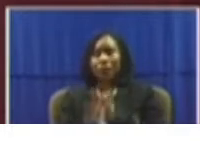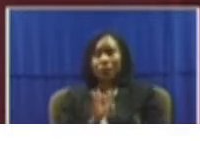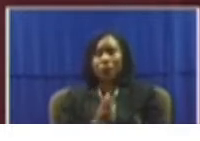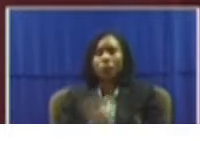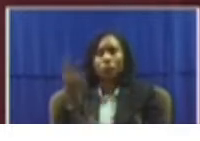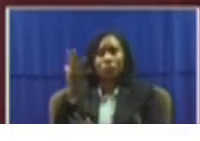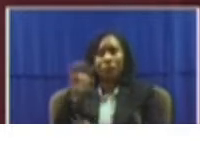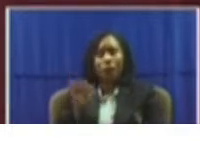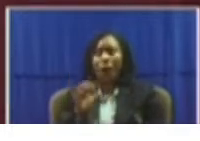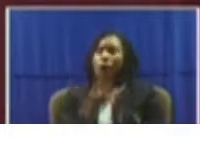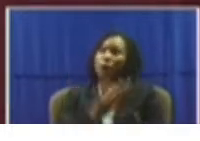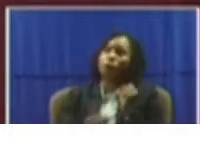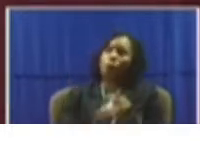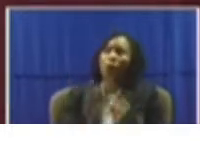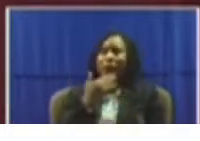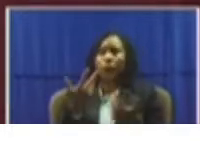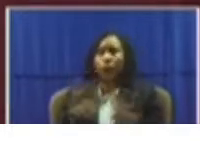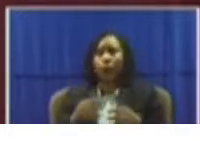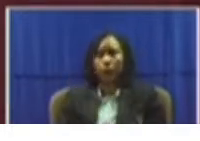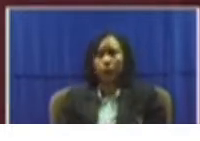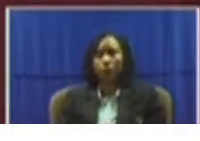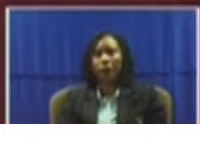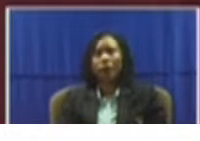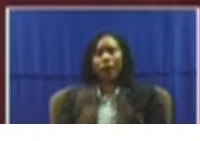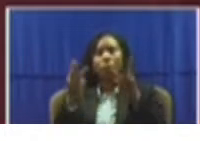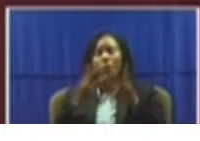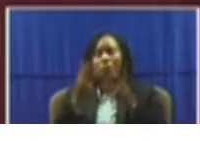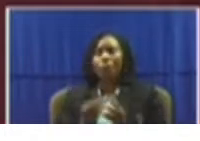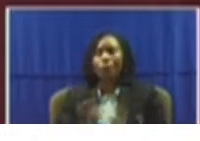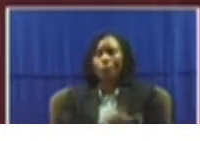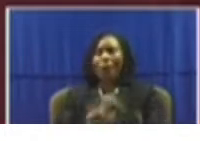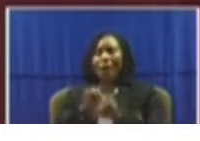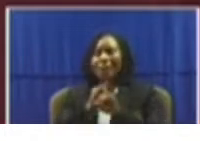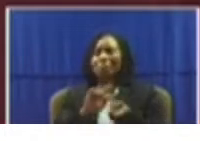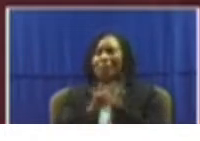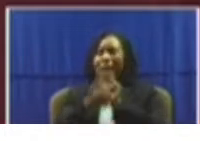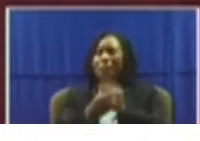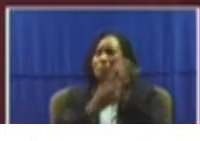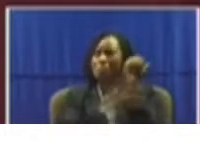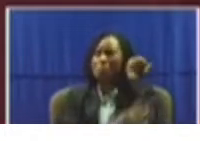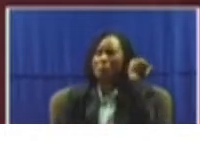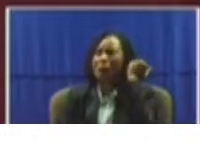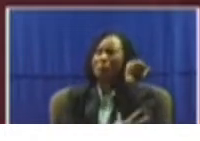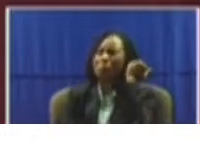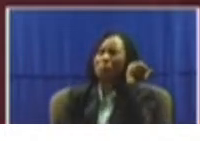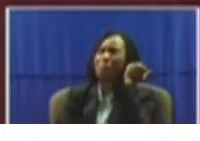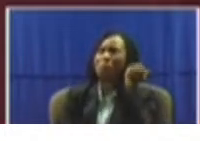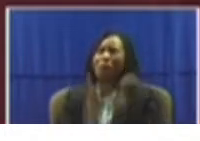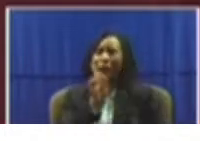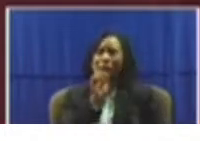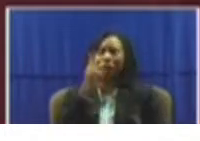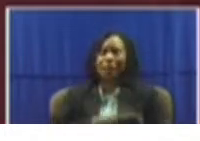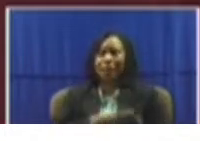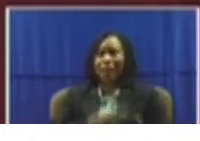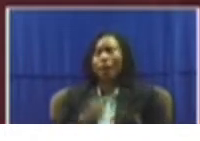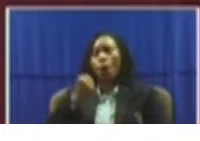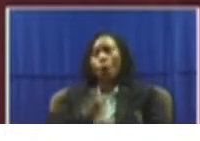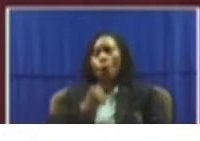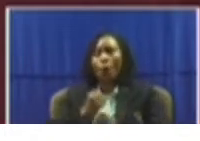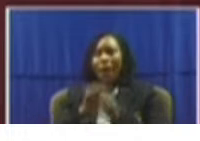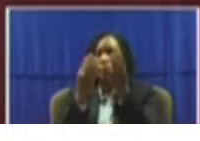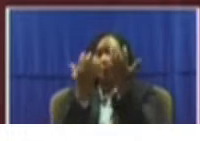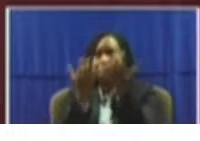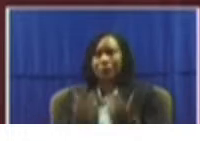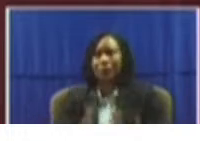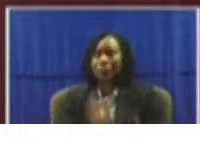Thank you. People are getting poorer and poorer by the day. Unemployment figures rise